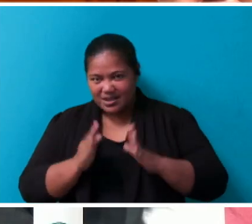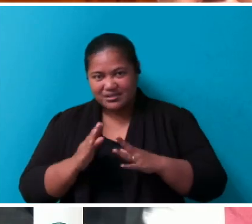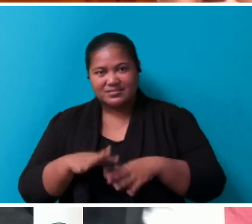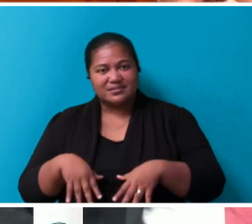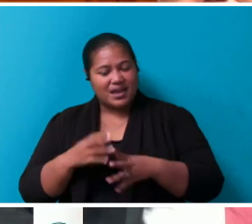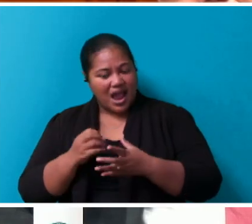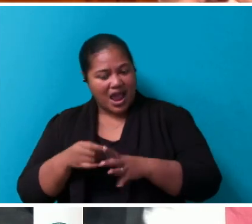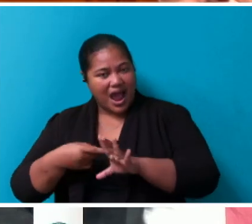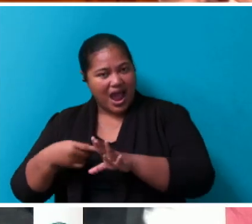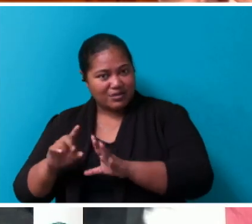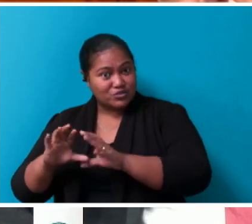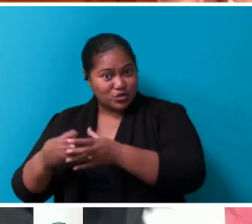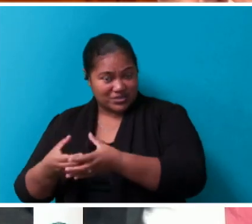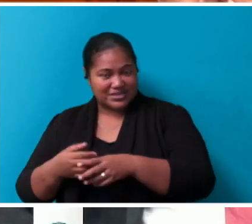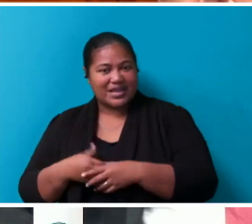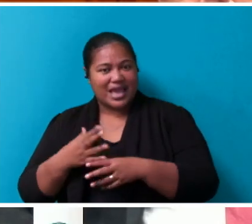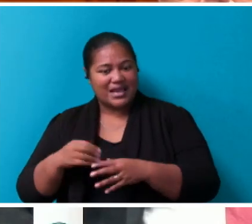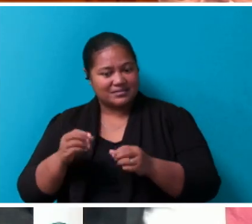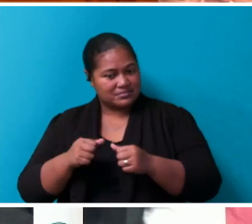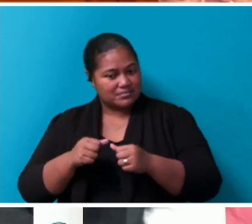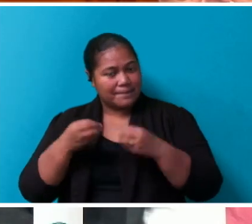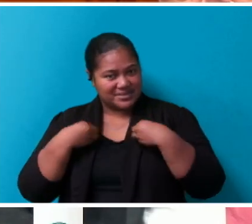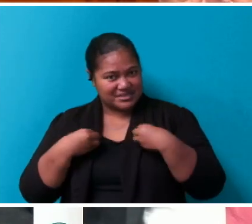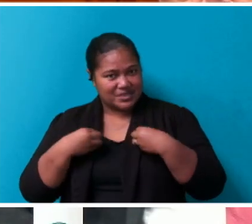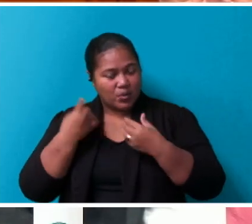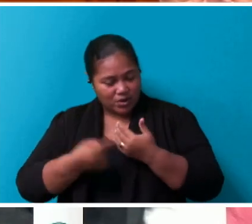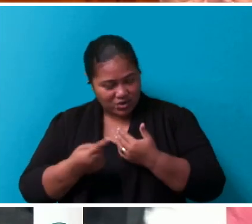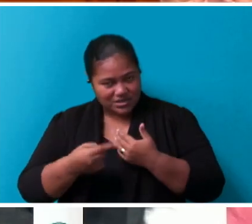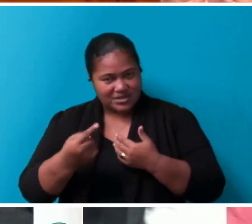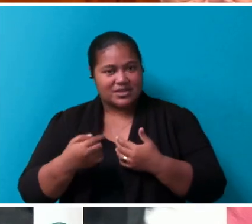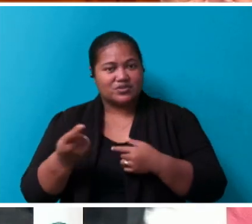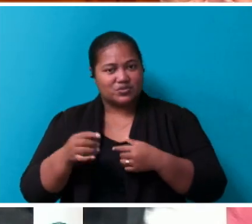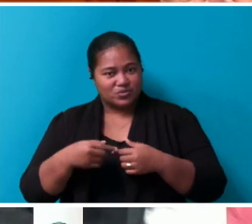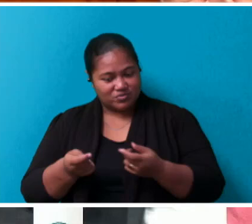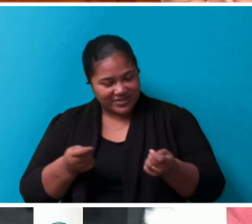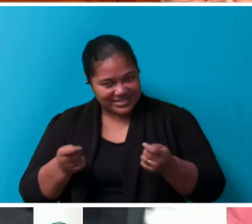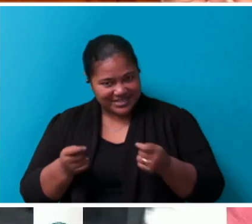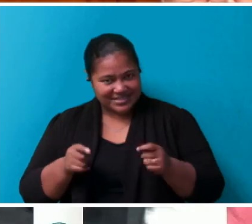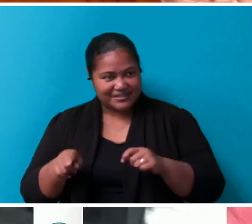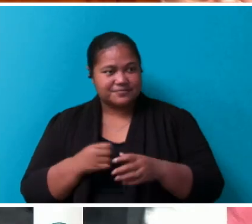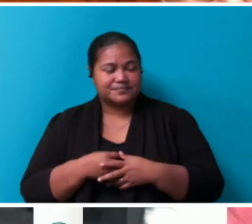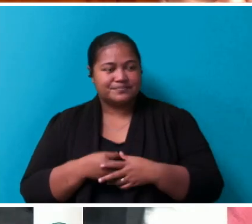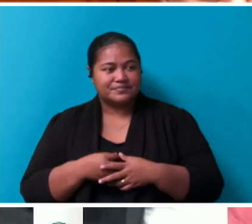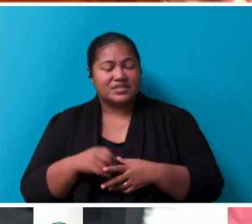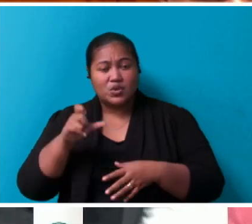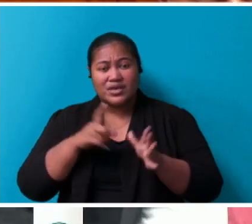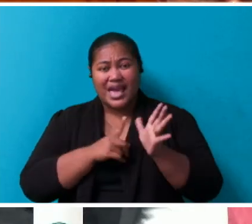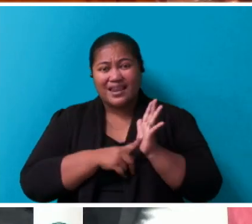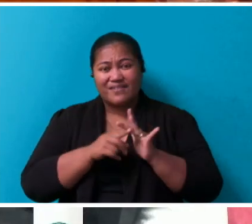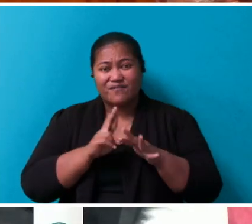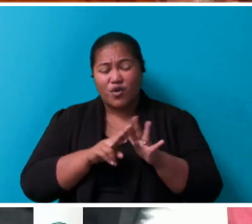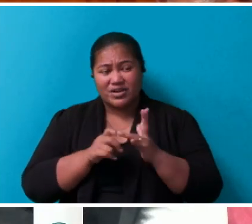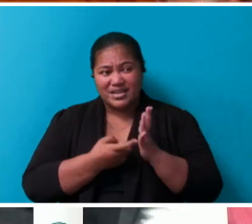and agribusiness. We will continue to facilitate such scoping visits. In California, business leaders